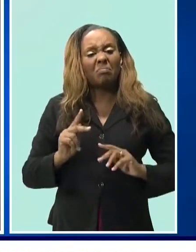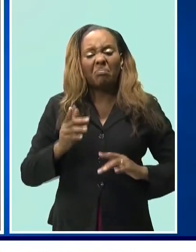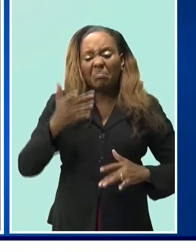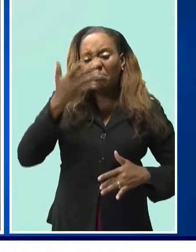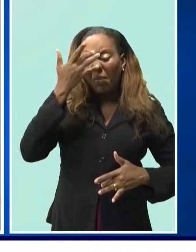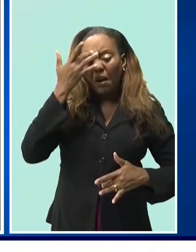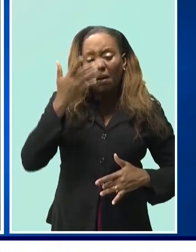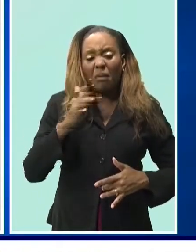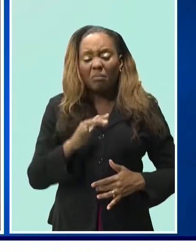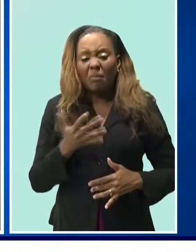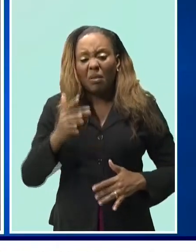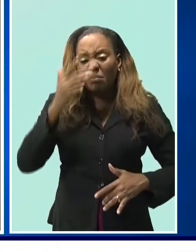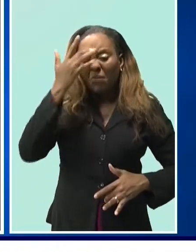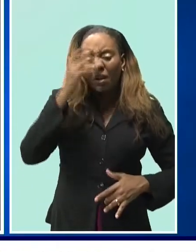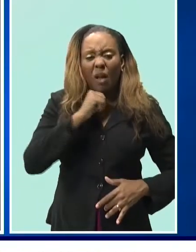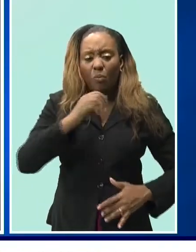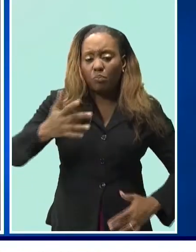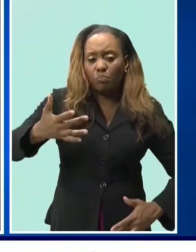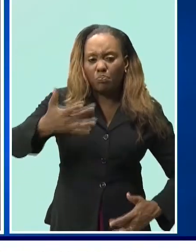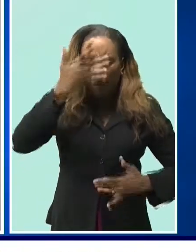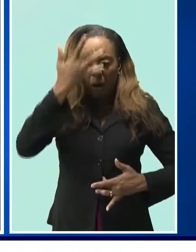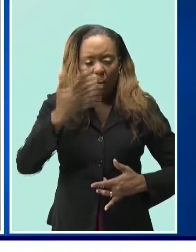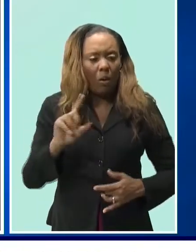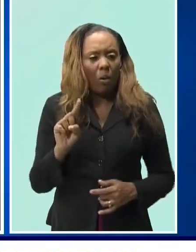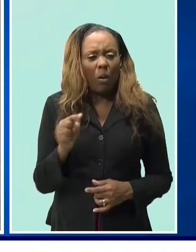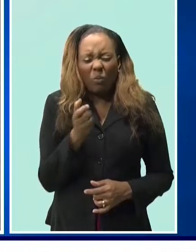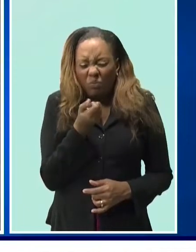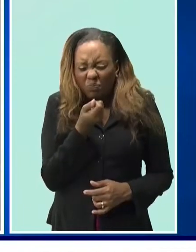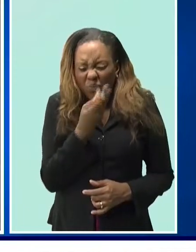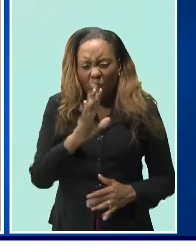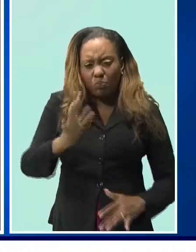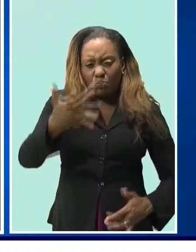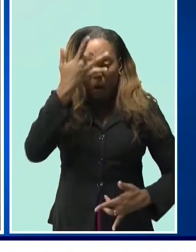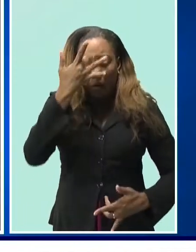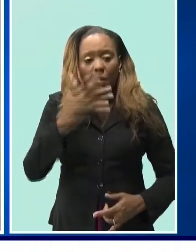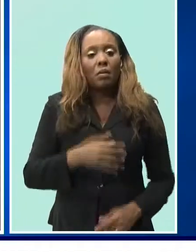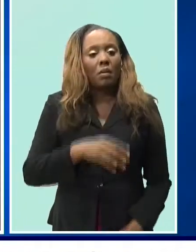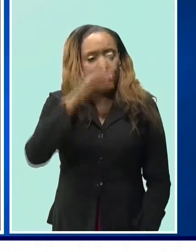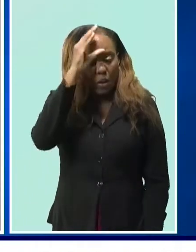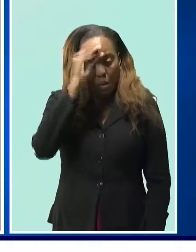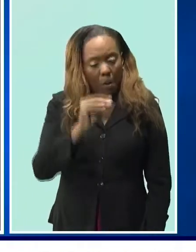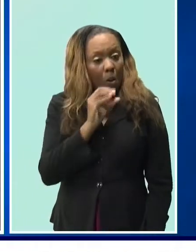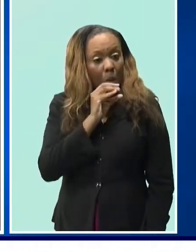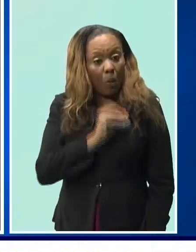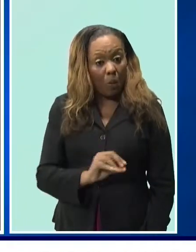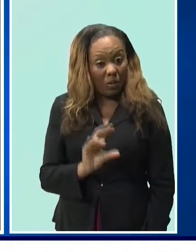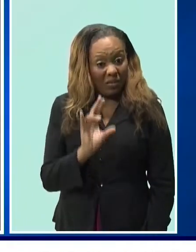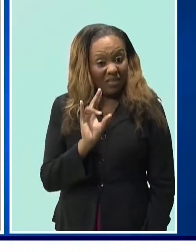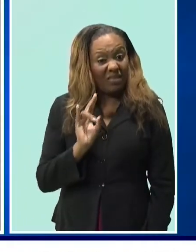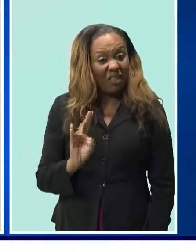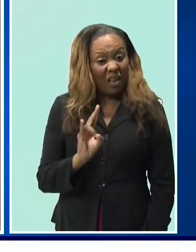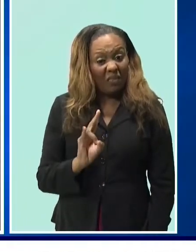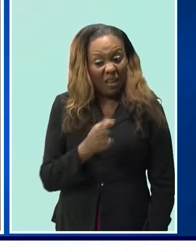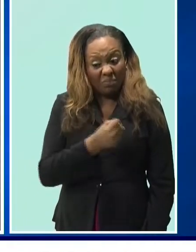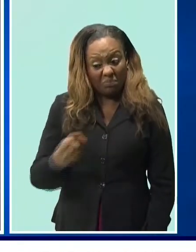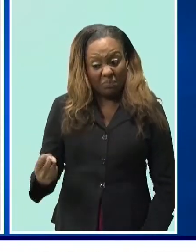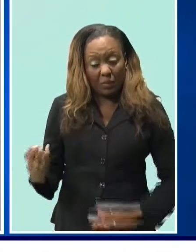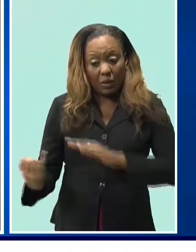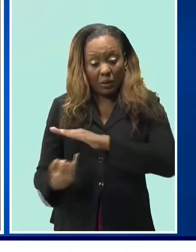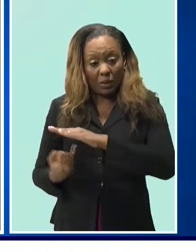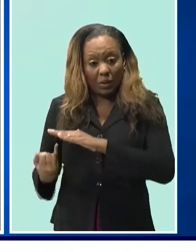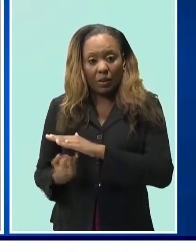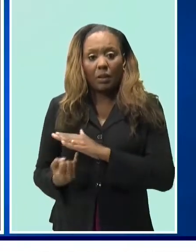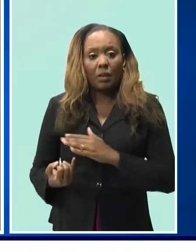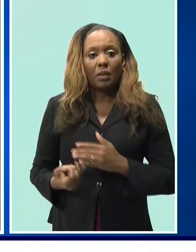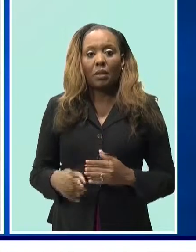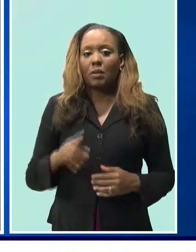with very few being severe or critical state. You asked about the 7-year-old child that we have in isolation as well, and that 7-year-old is